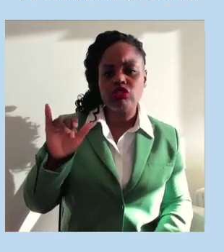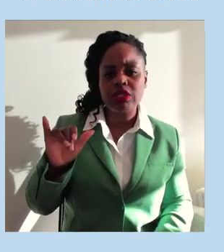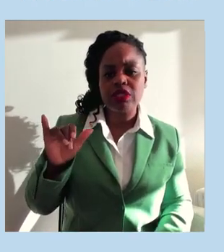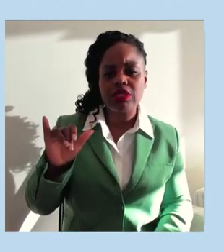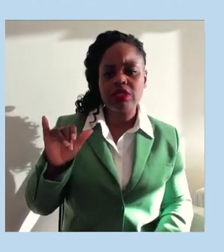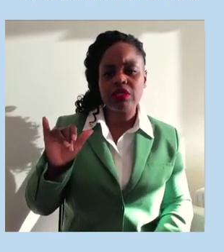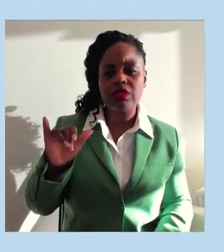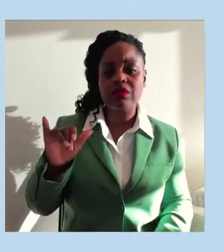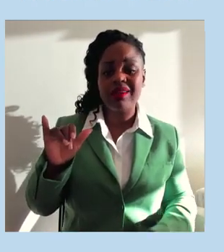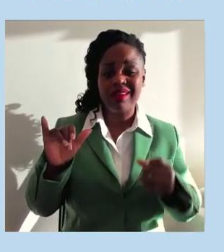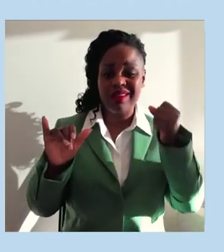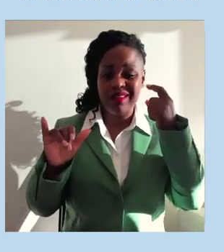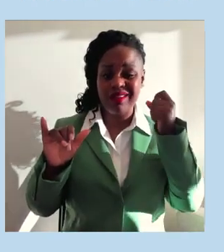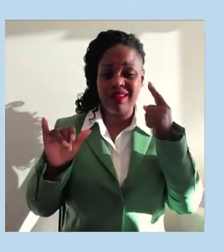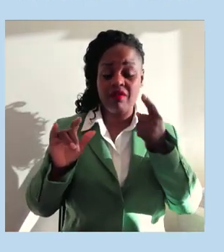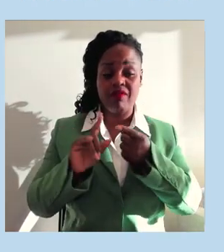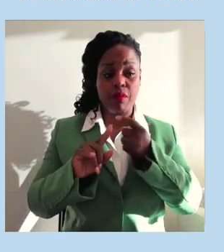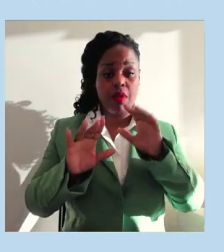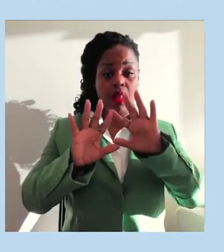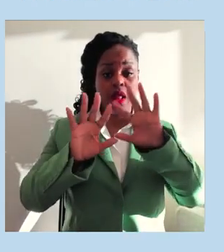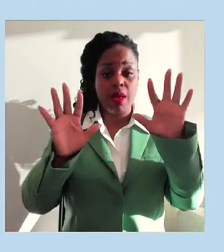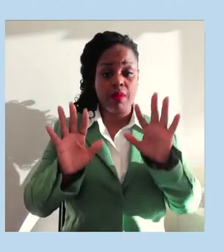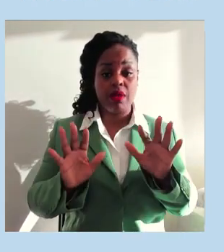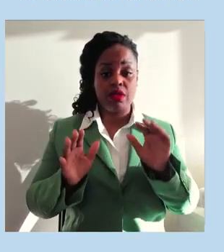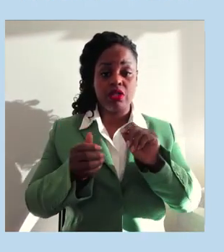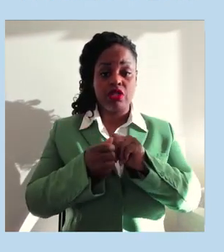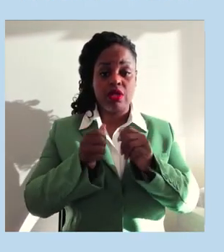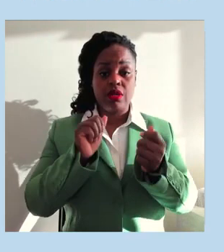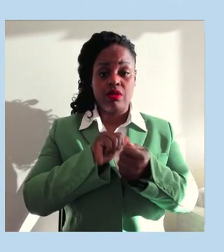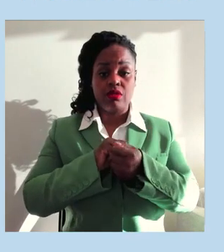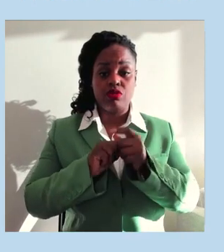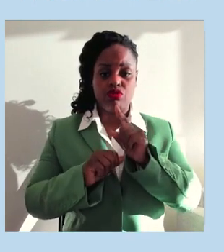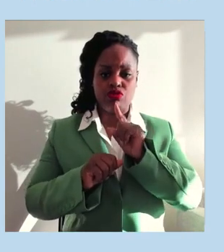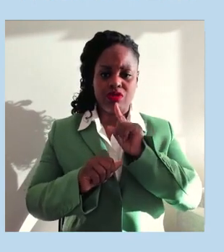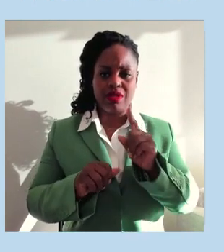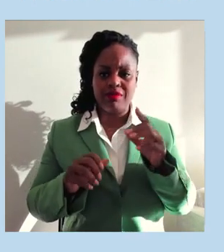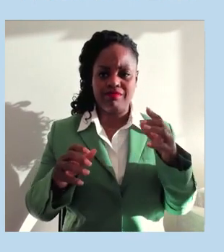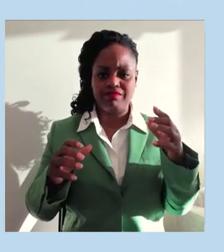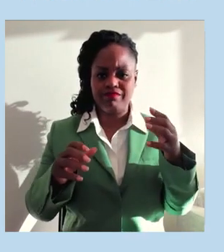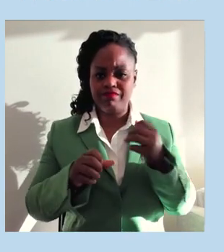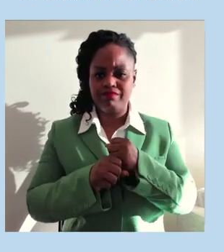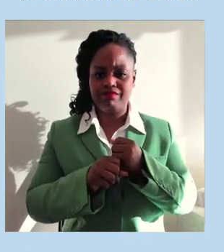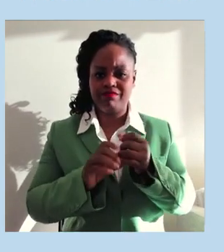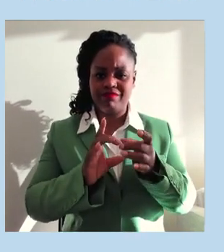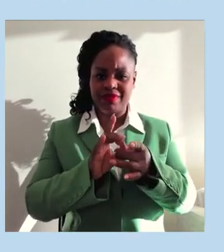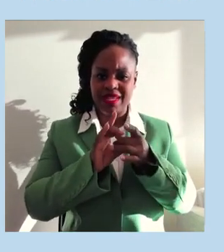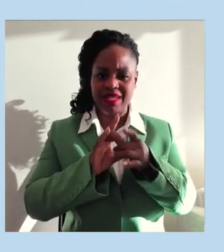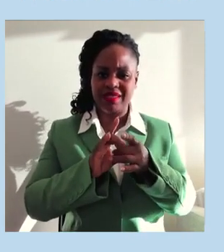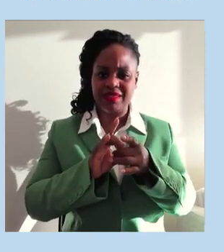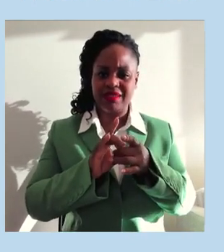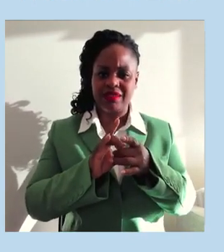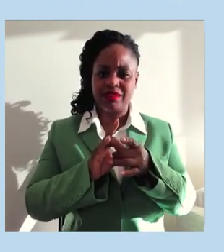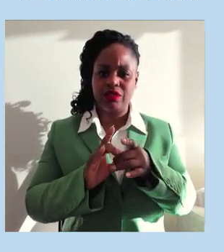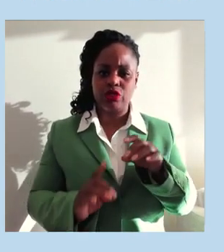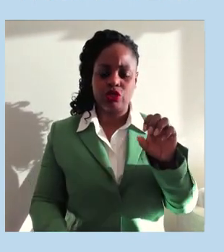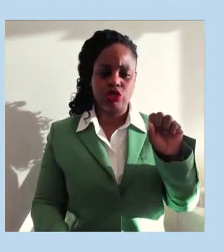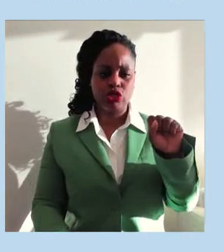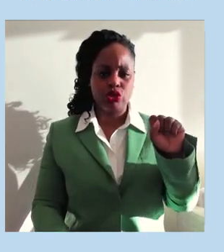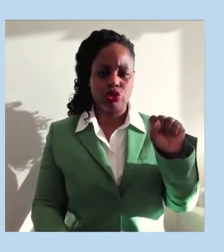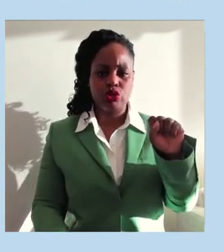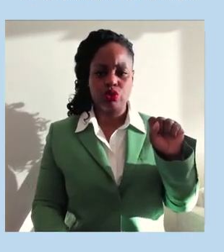We cannot separate these two parts. And whenever we think about this gender approach, we need to understand that